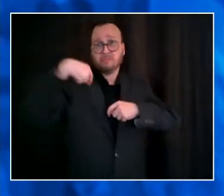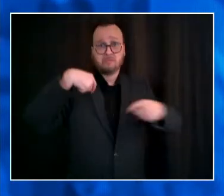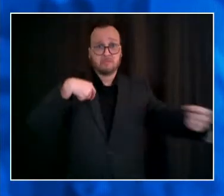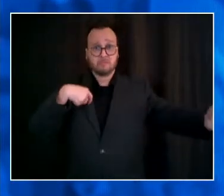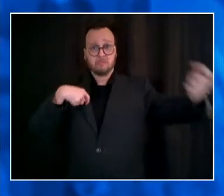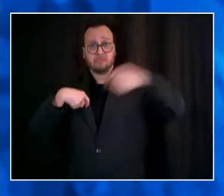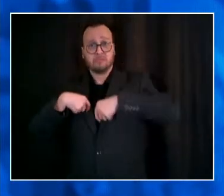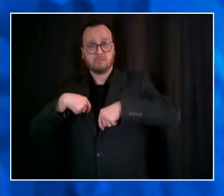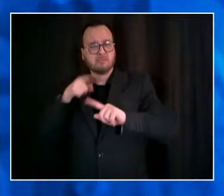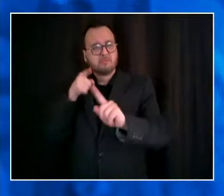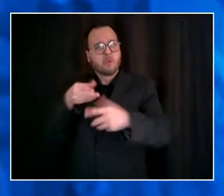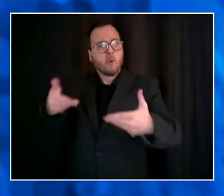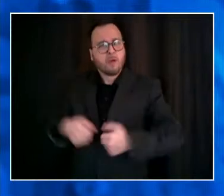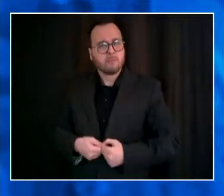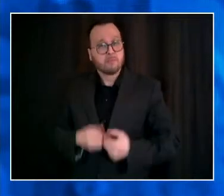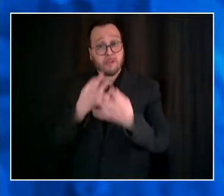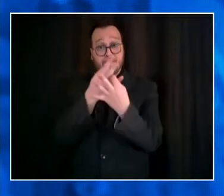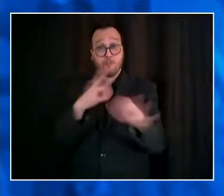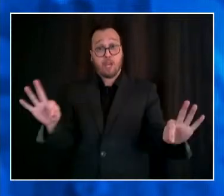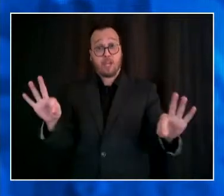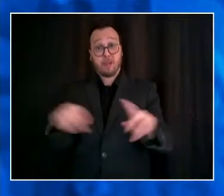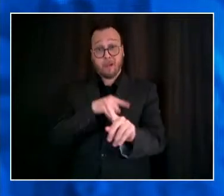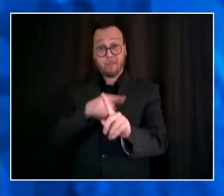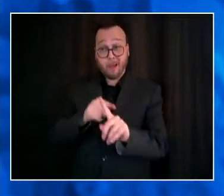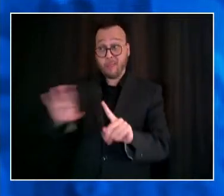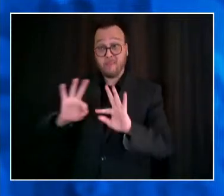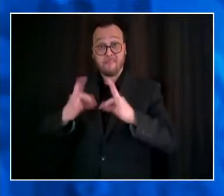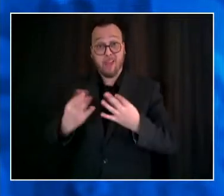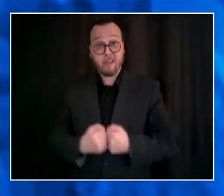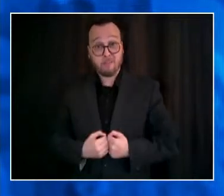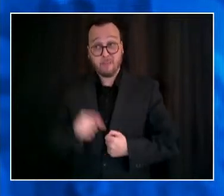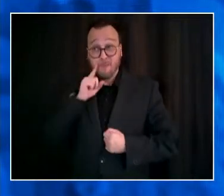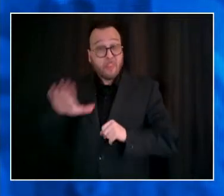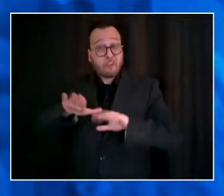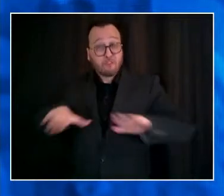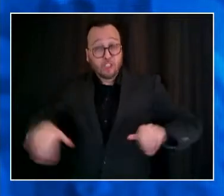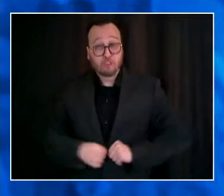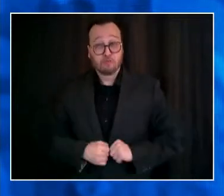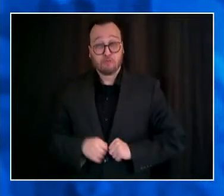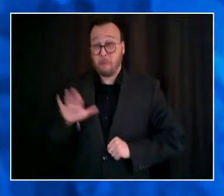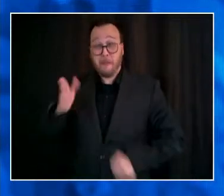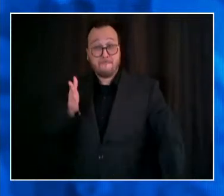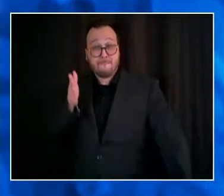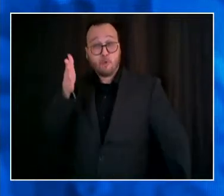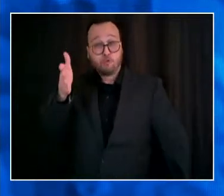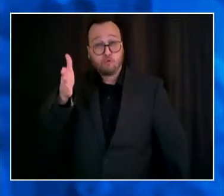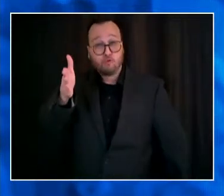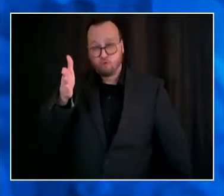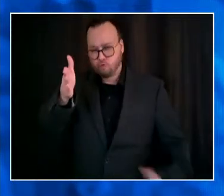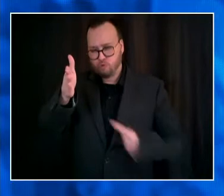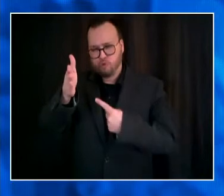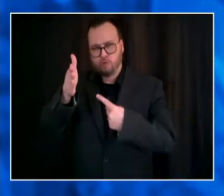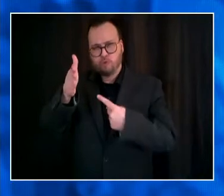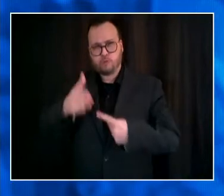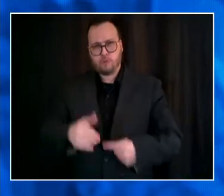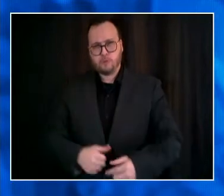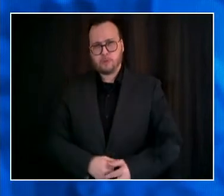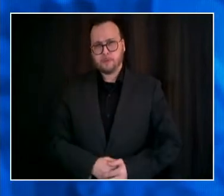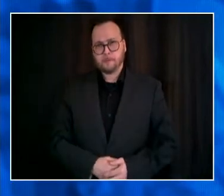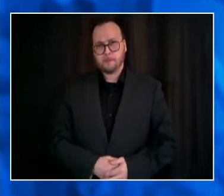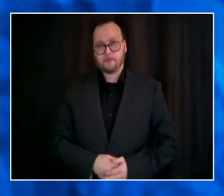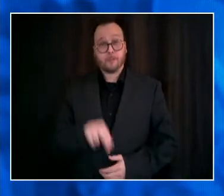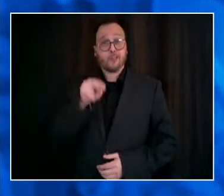freedom and for their families, for their children, for their future. New York City was the promised